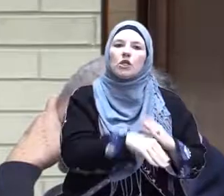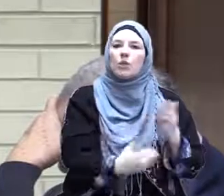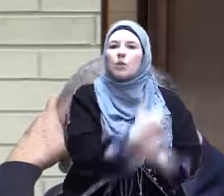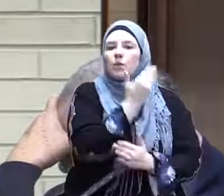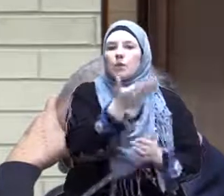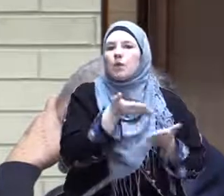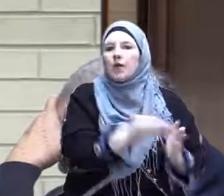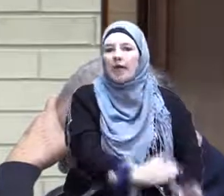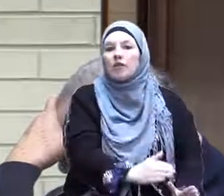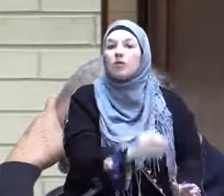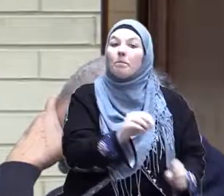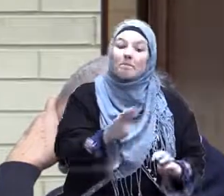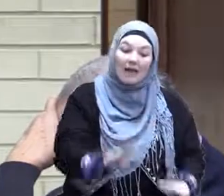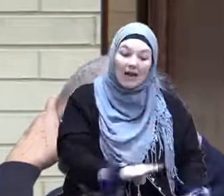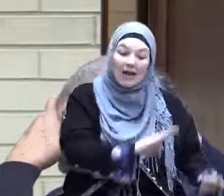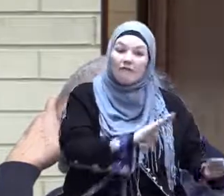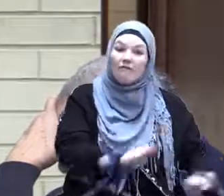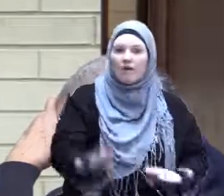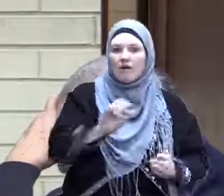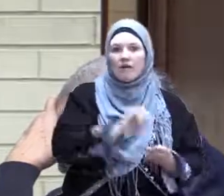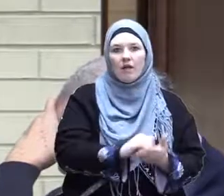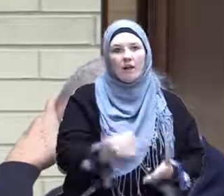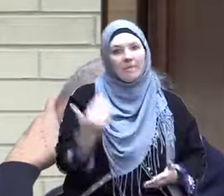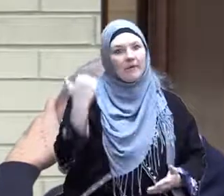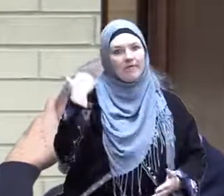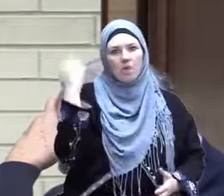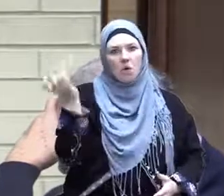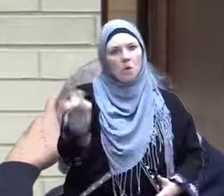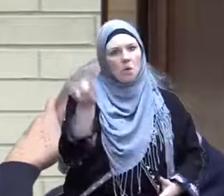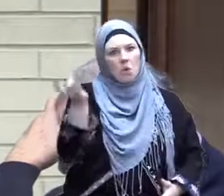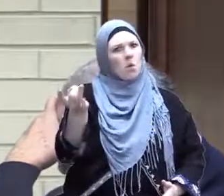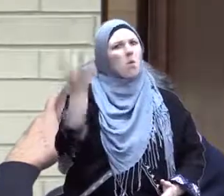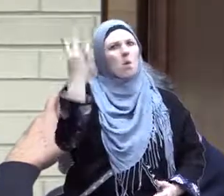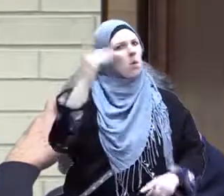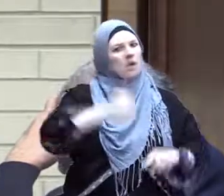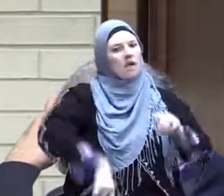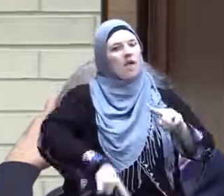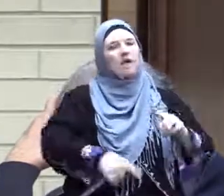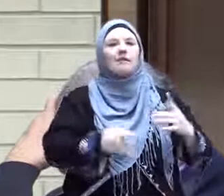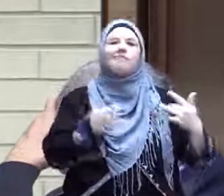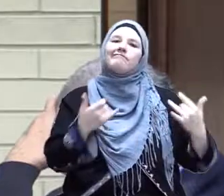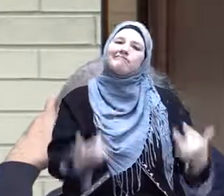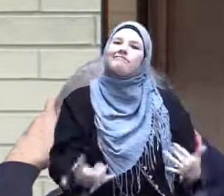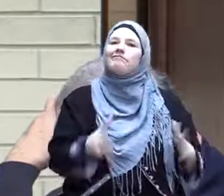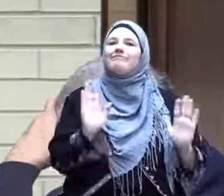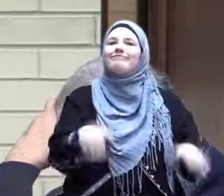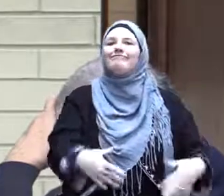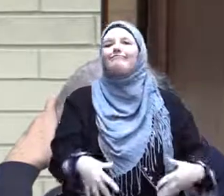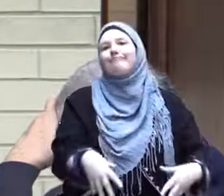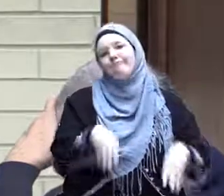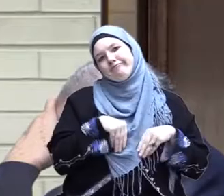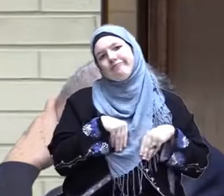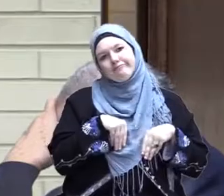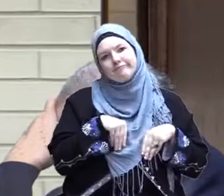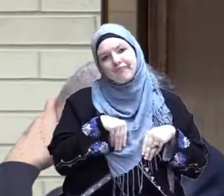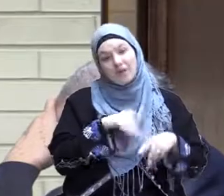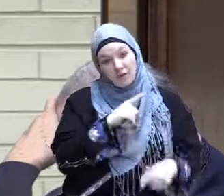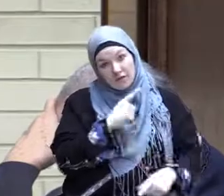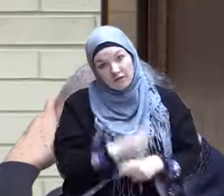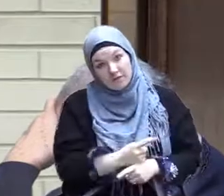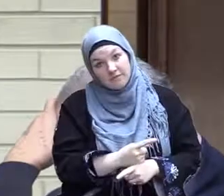now behavior that was an abomination in the past is now very acceptable,